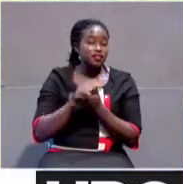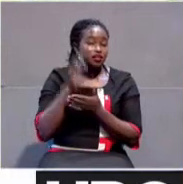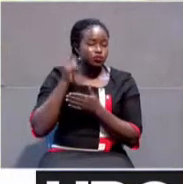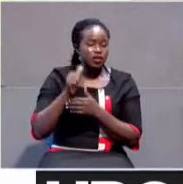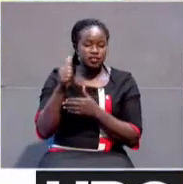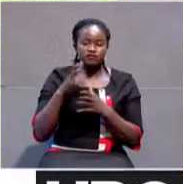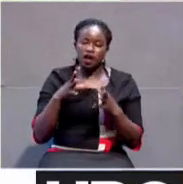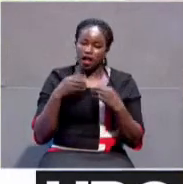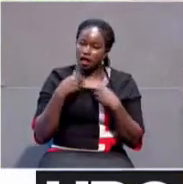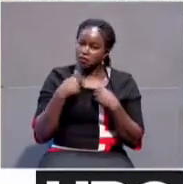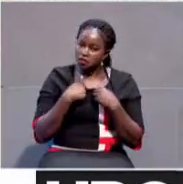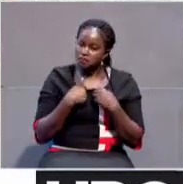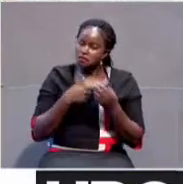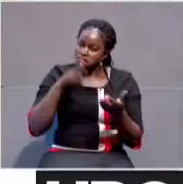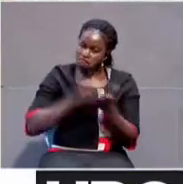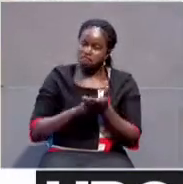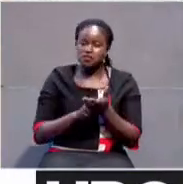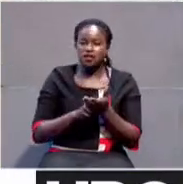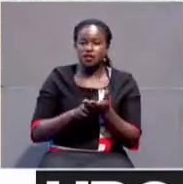allowed me to be a general.